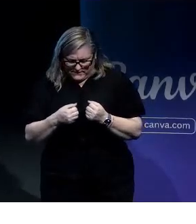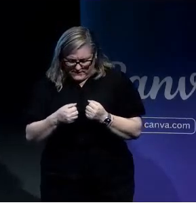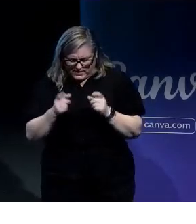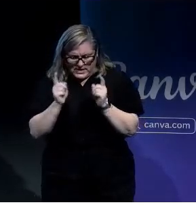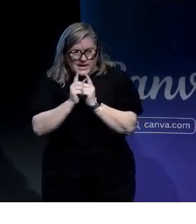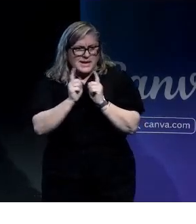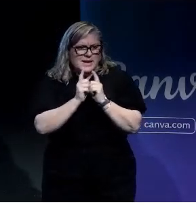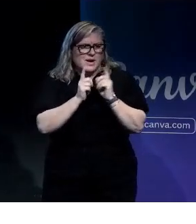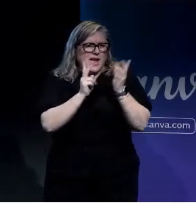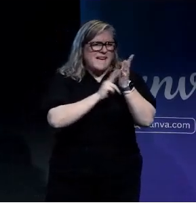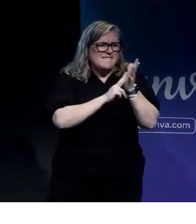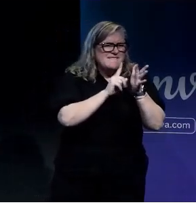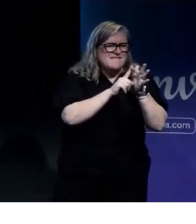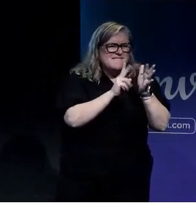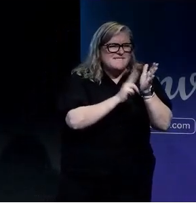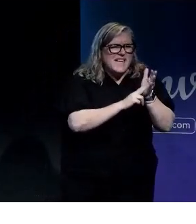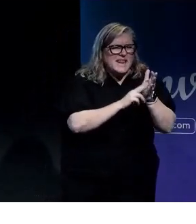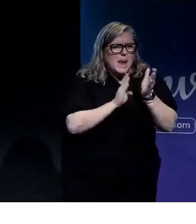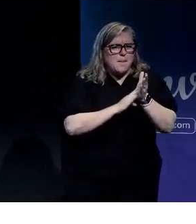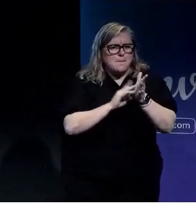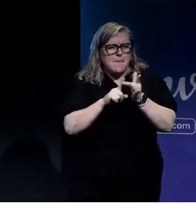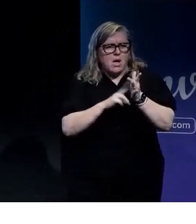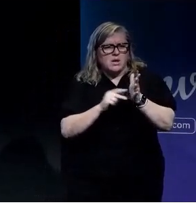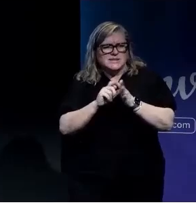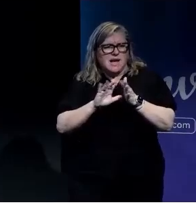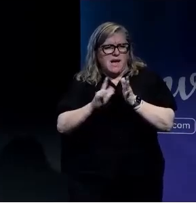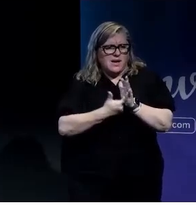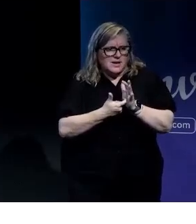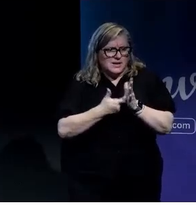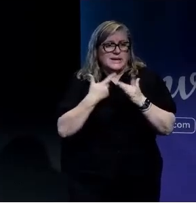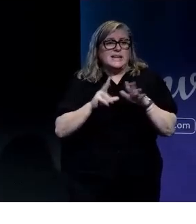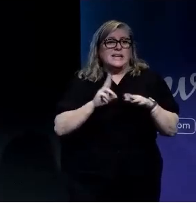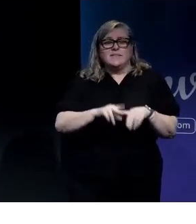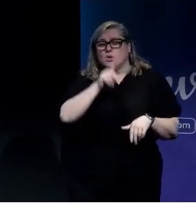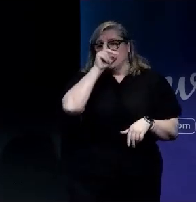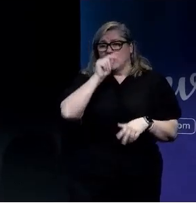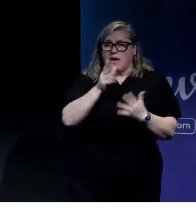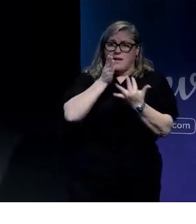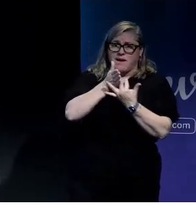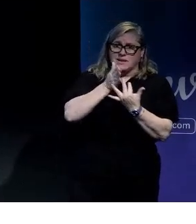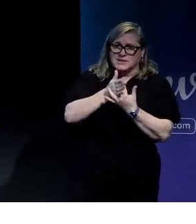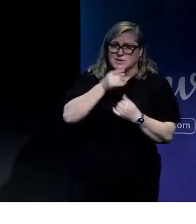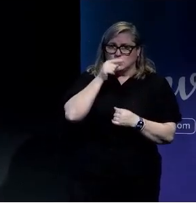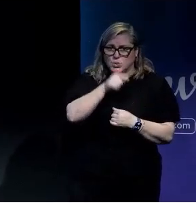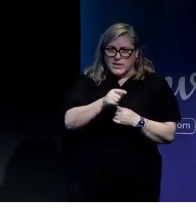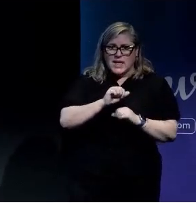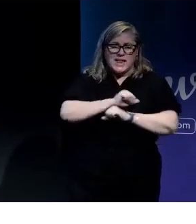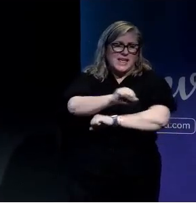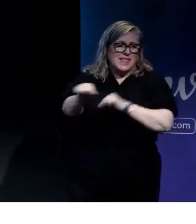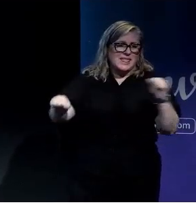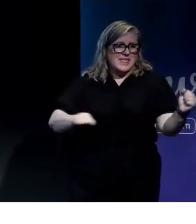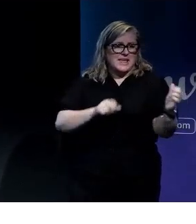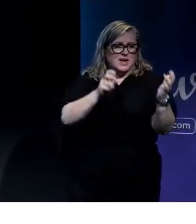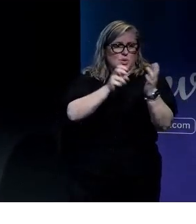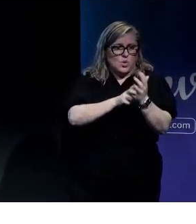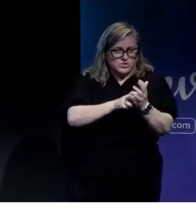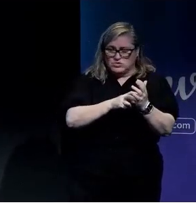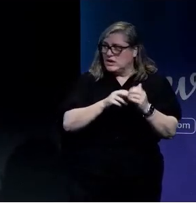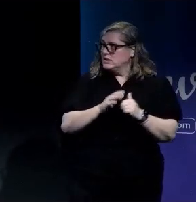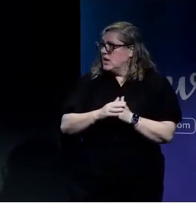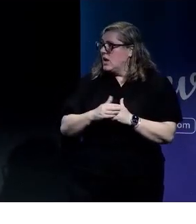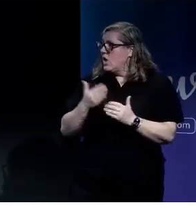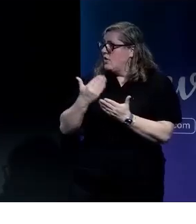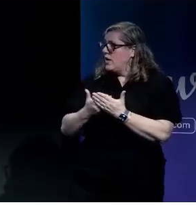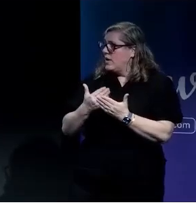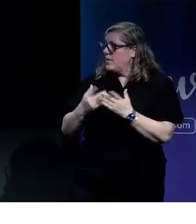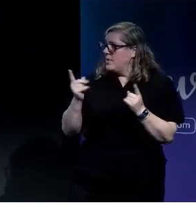like VenMinder or what have you, if you can get access to that, then you can get access to all their contracts. And then I would recommend that you